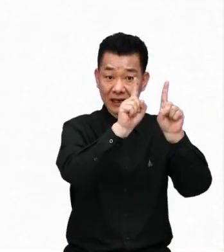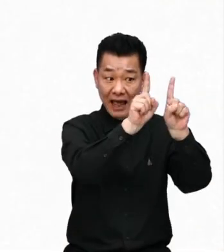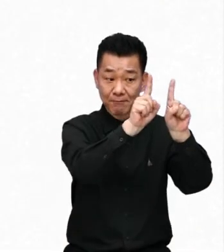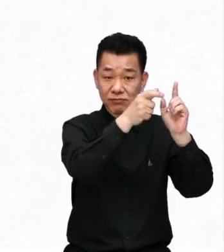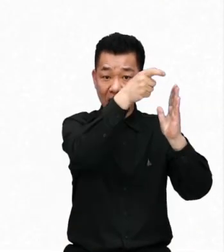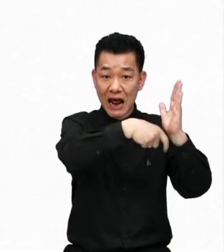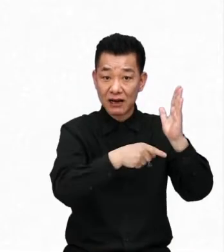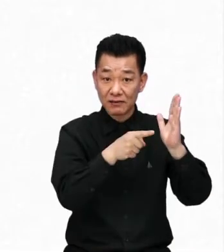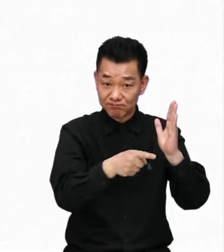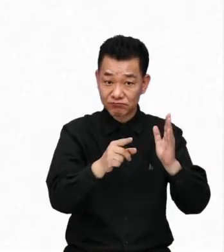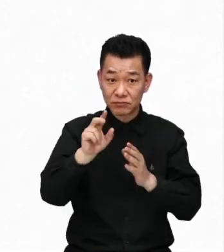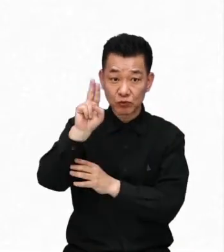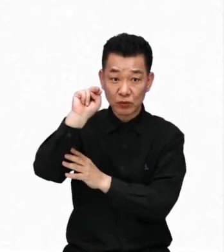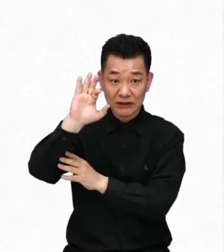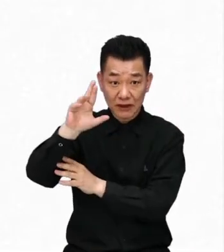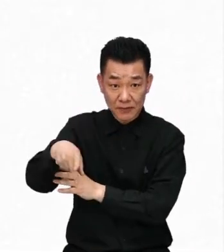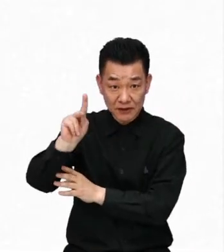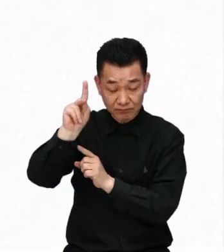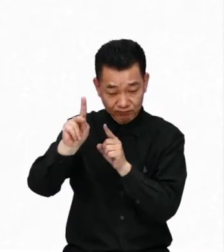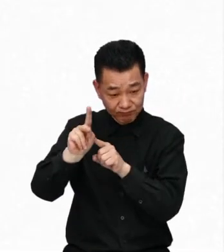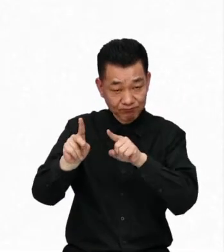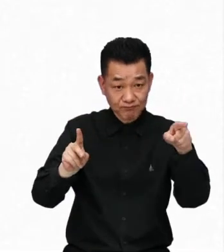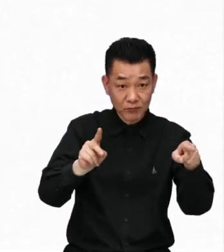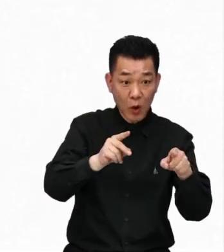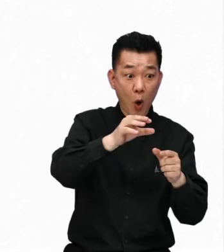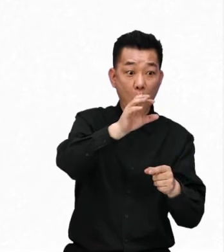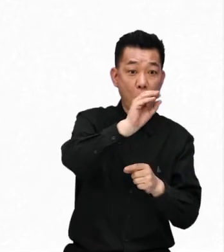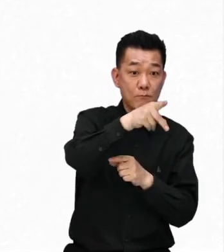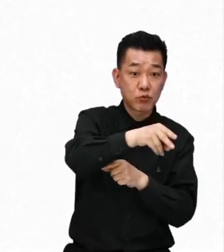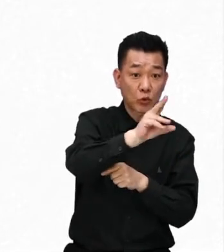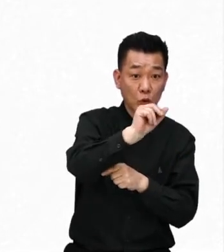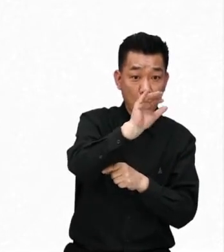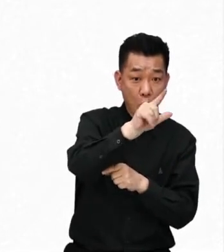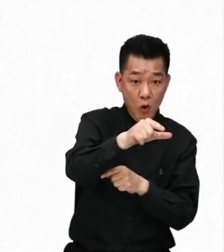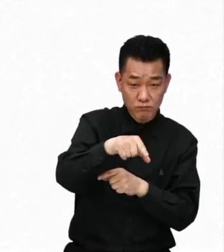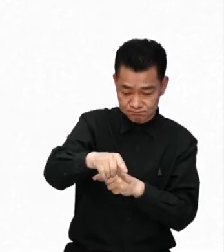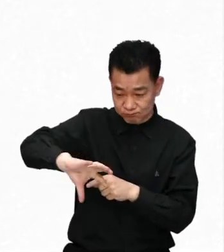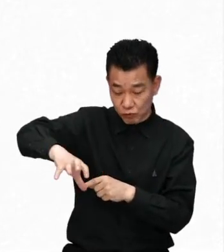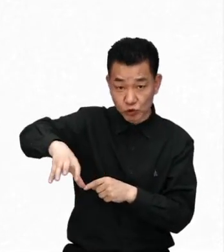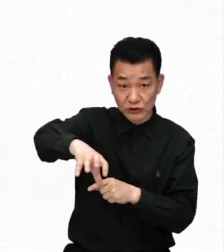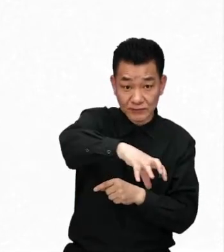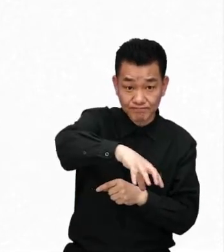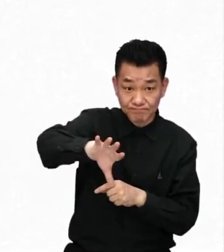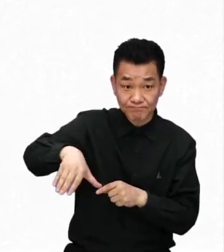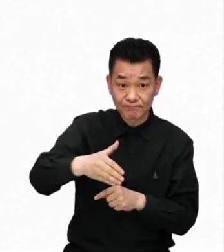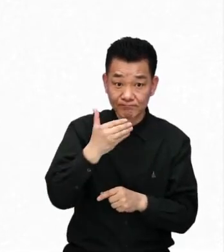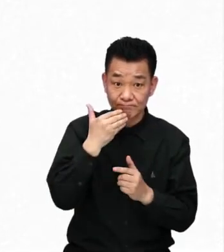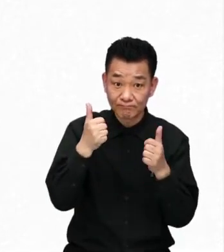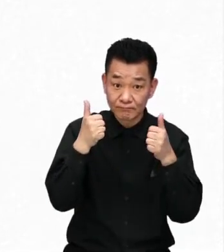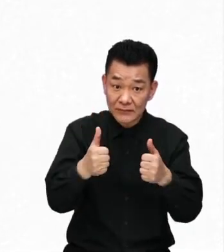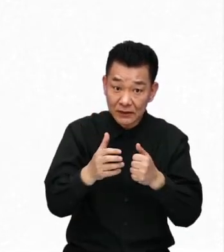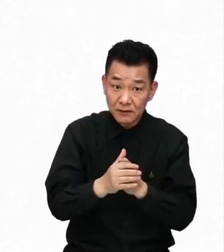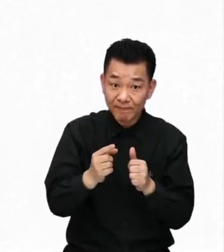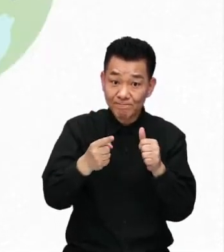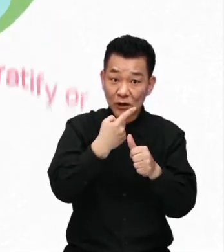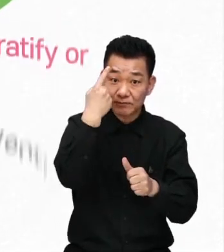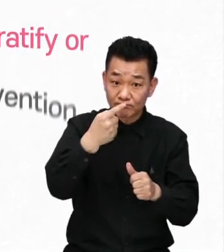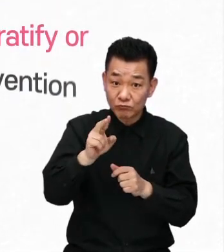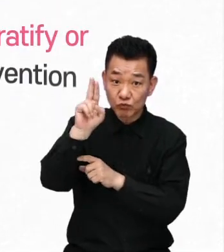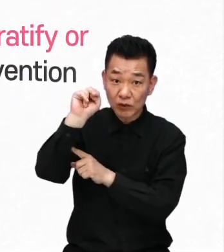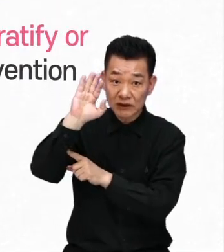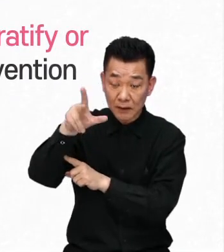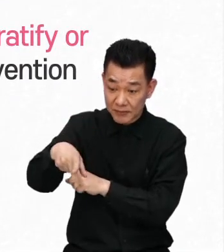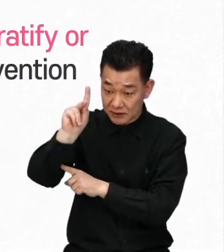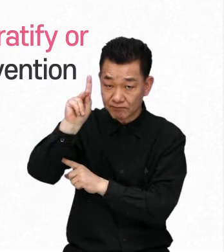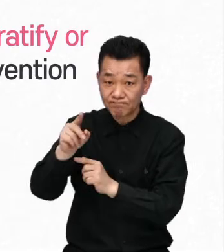In Article 11, it stipulates that in order to become the states parties of the optional protocol to the UN CRPD, they